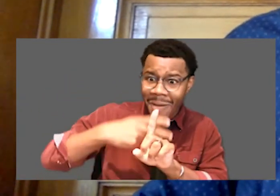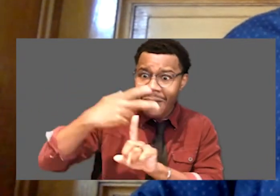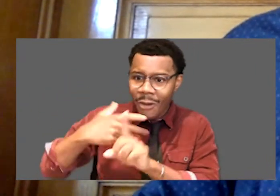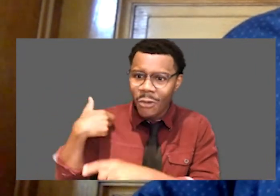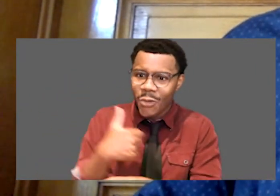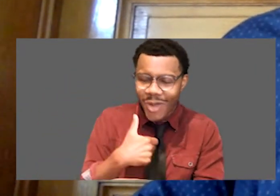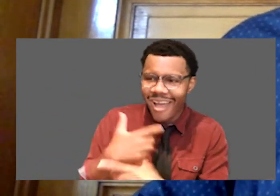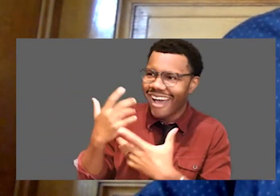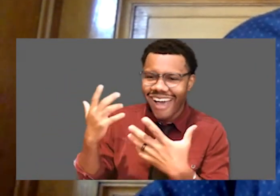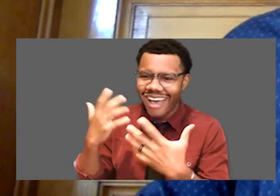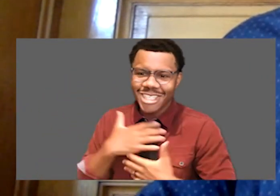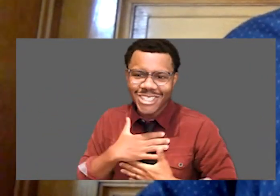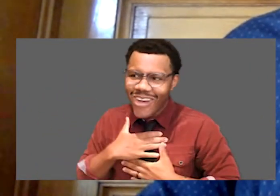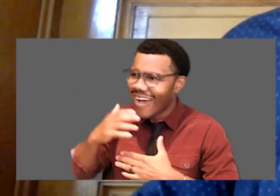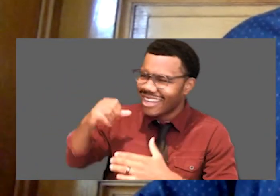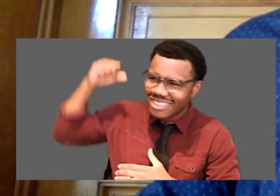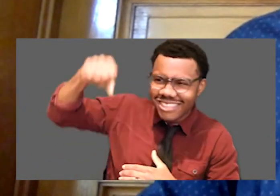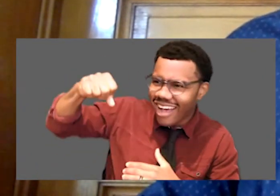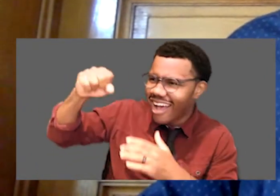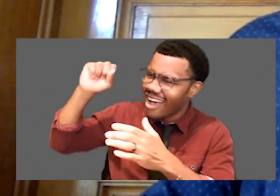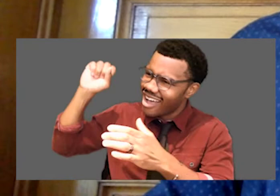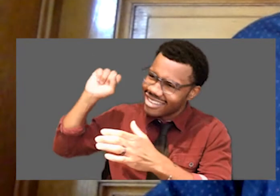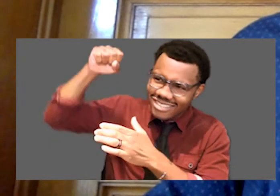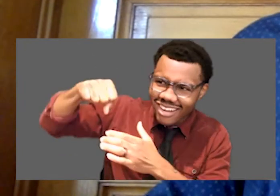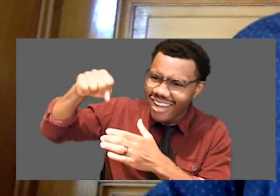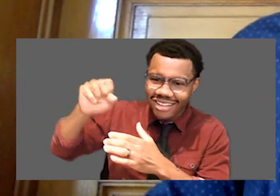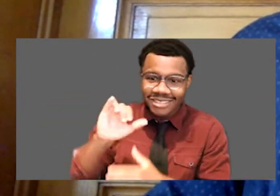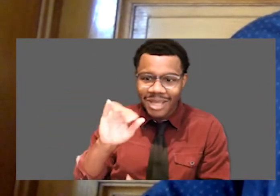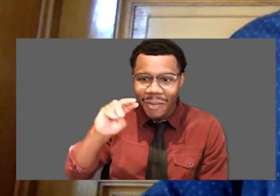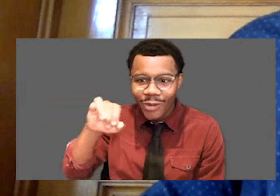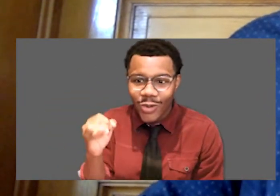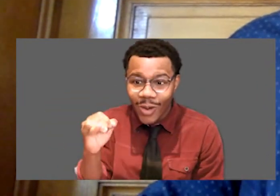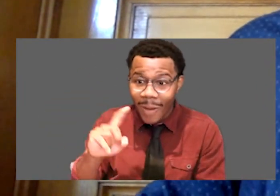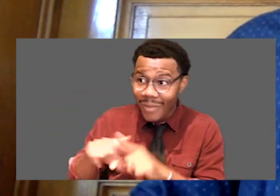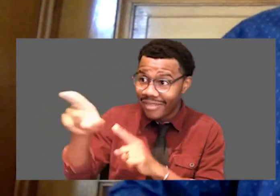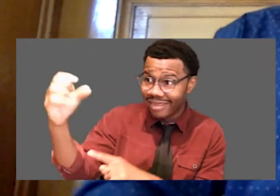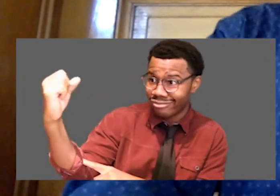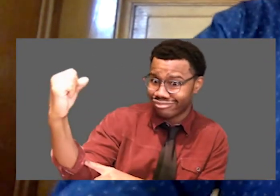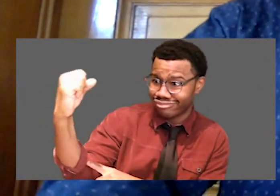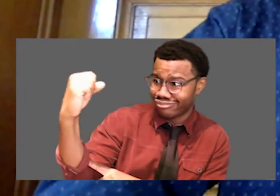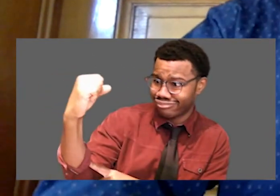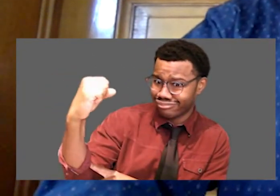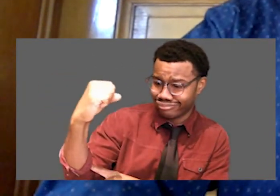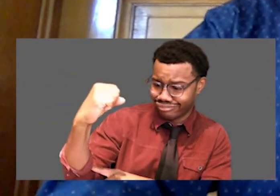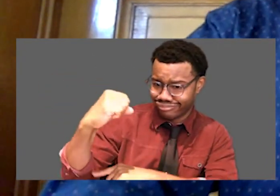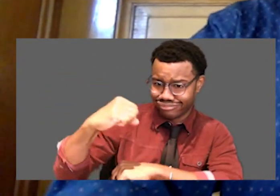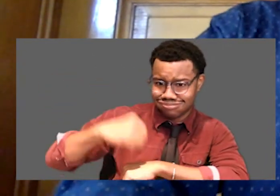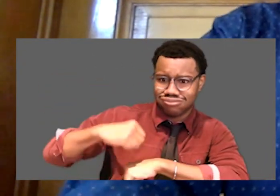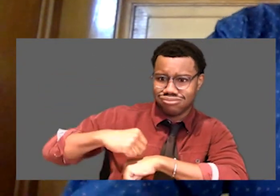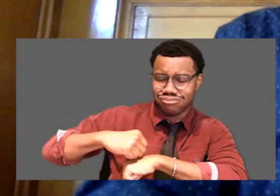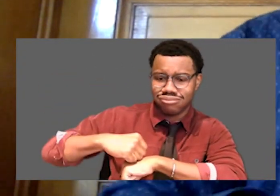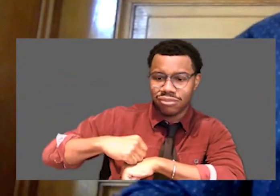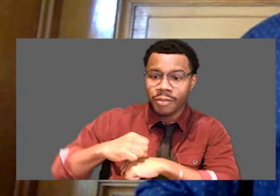Mike, but that goal kept bowing and kissed the concrete at our feet. That was the same year